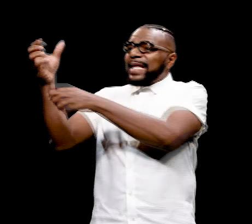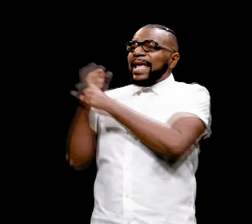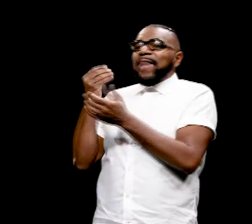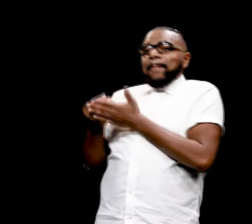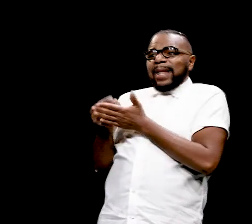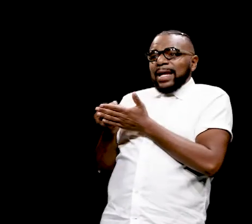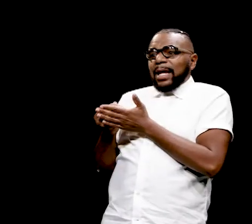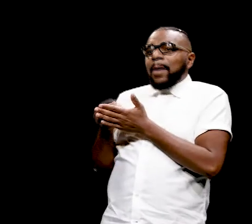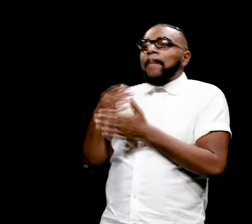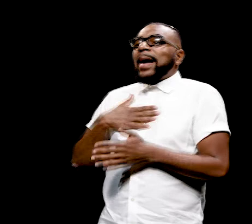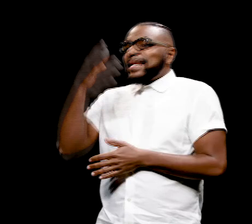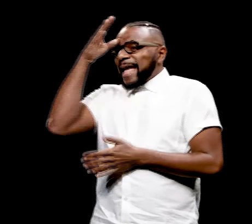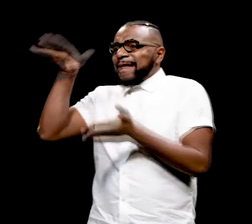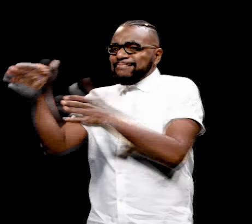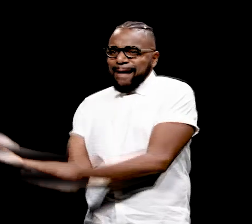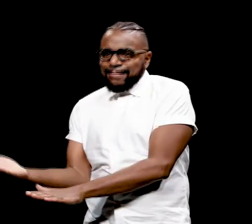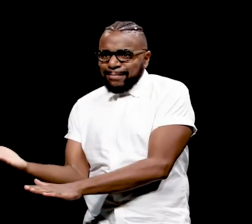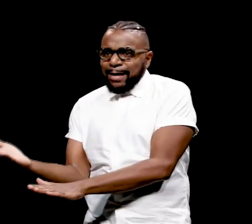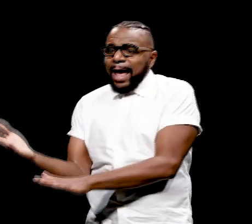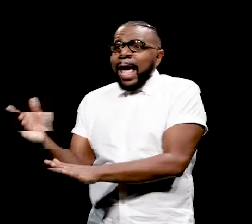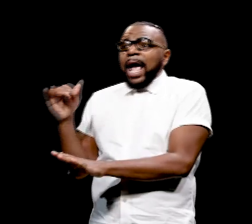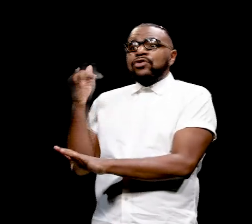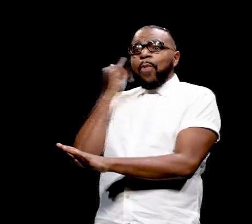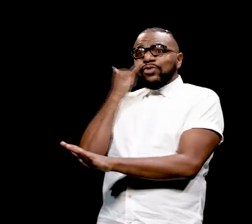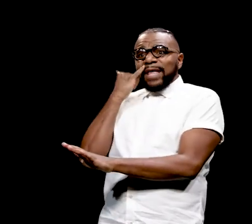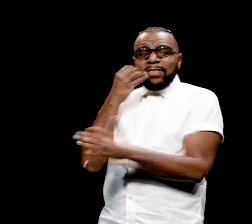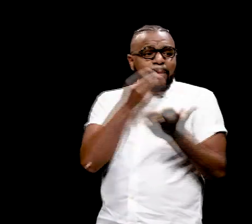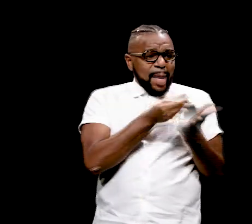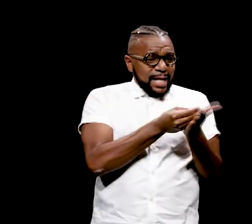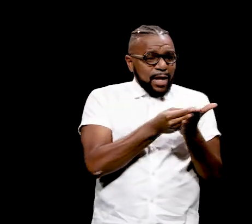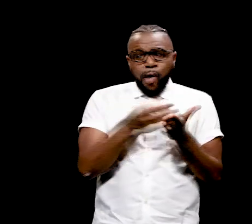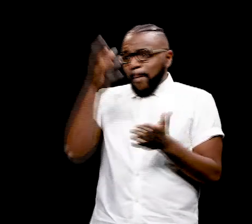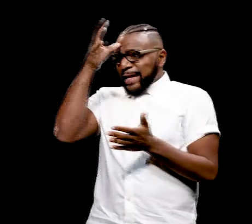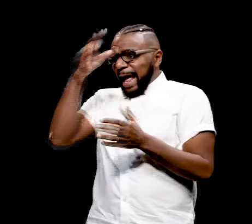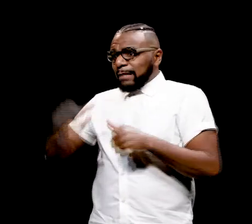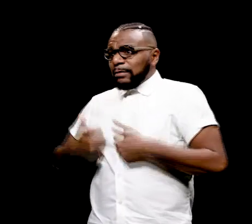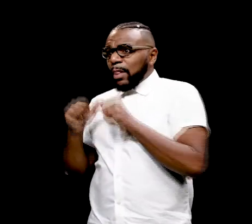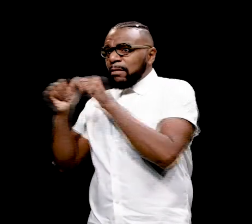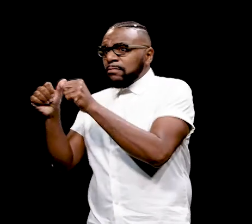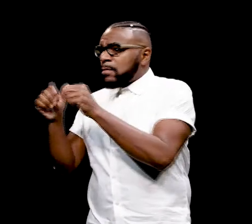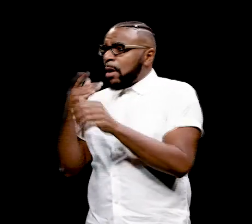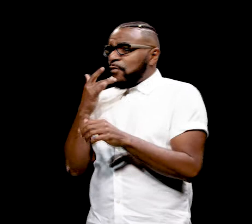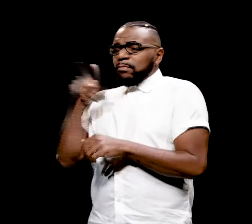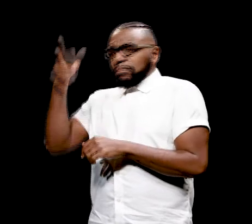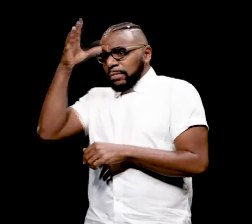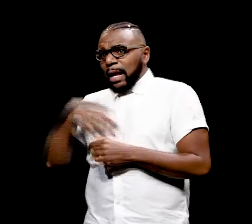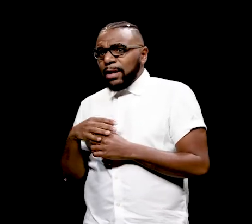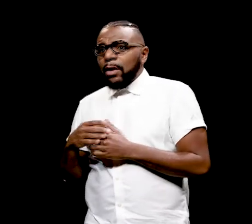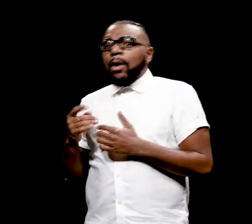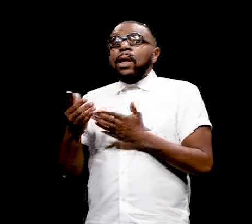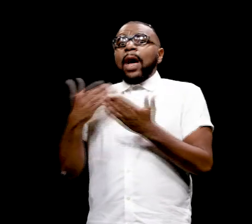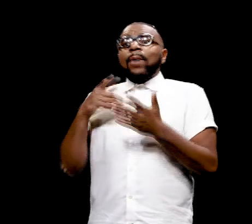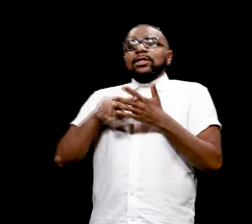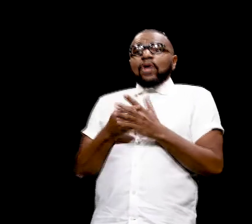father had to die. And if I could make that choice, I would easily say I didn't need the money. At the time I started my business, the way I did it was